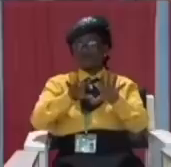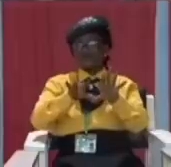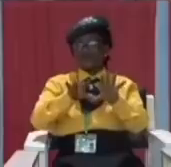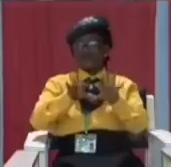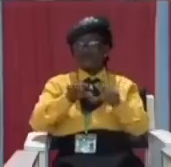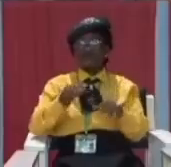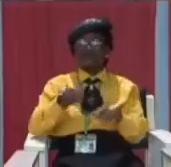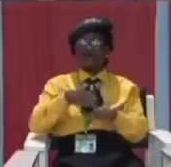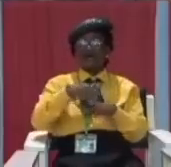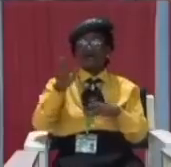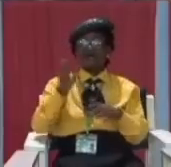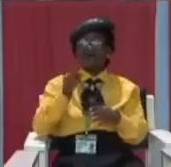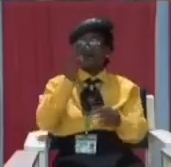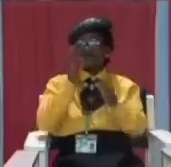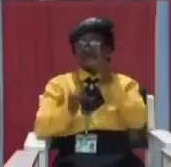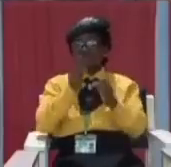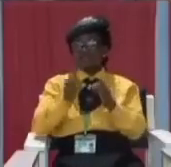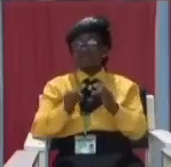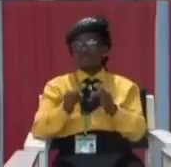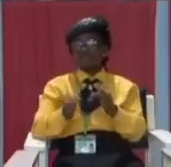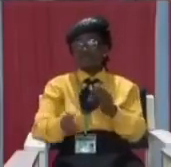If the fire goes out,